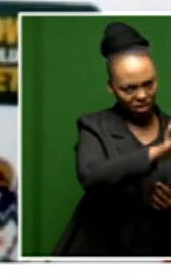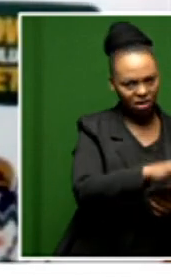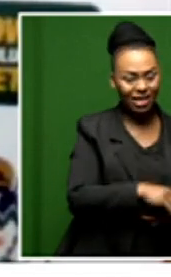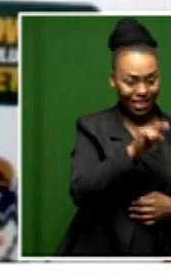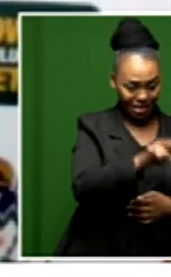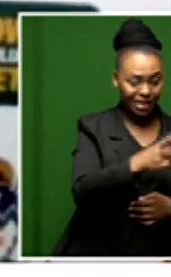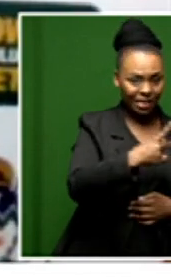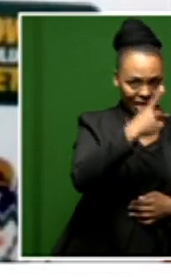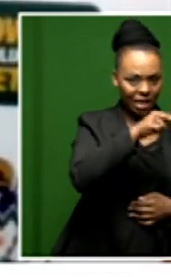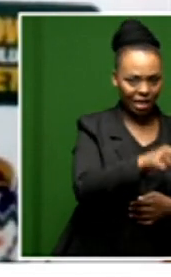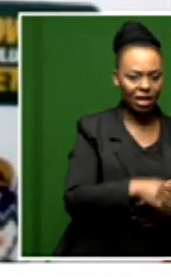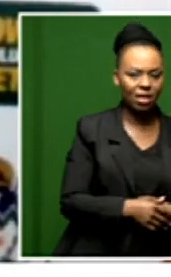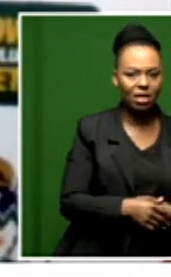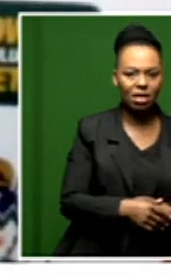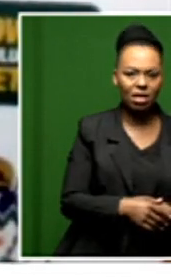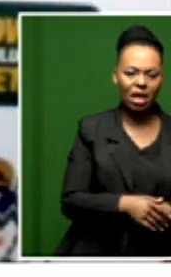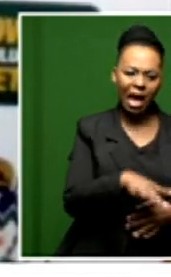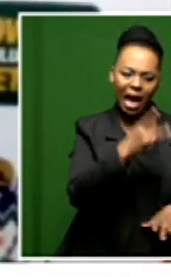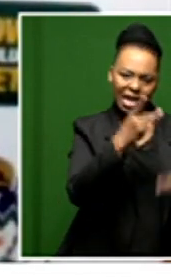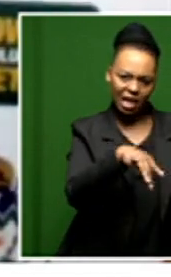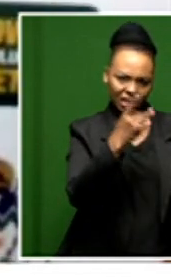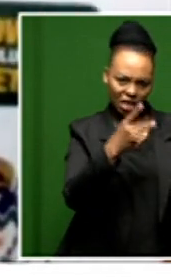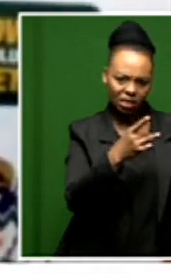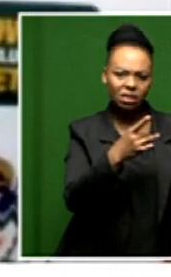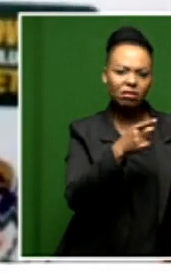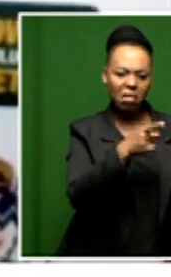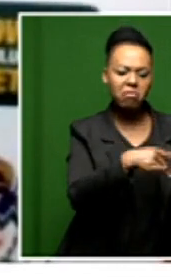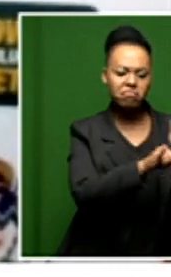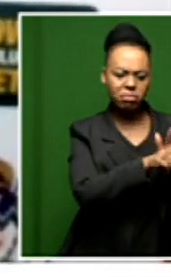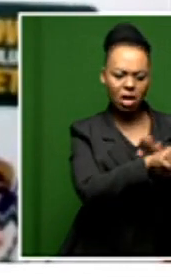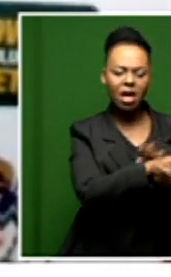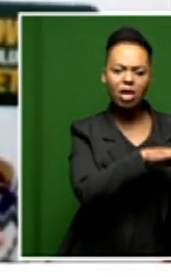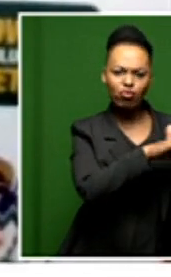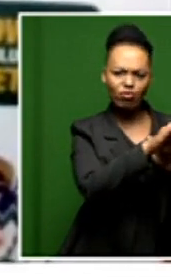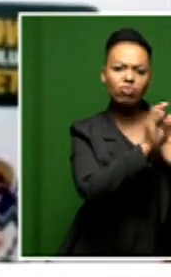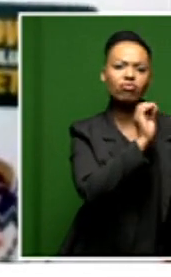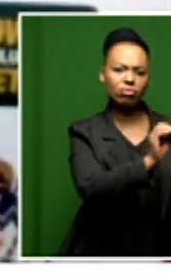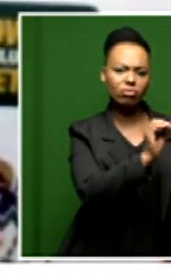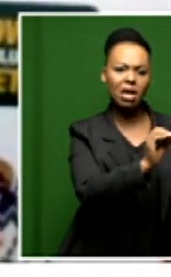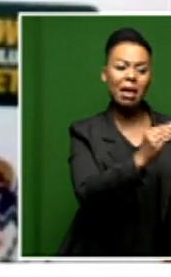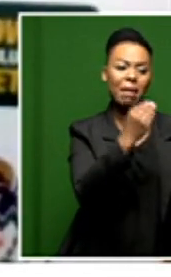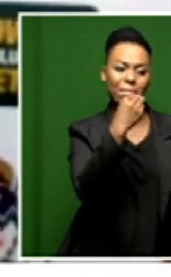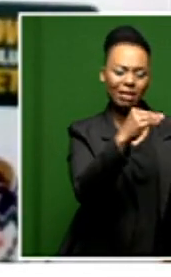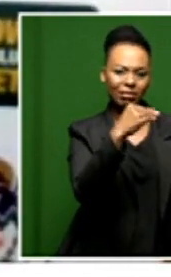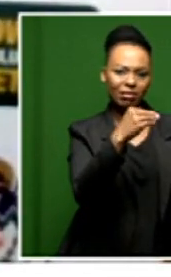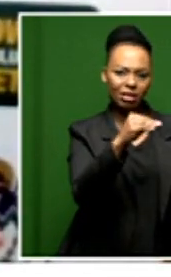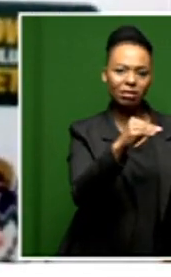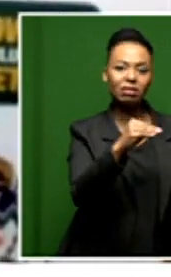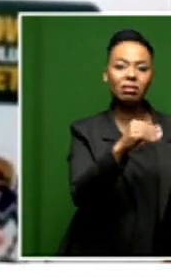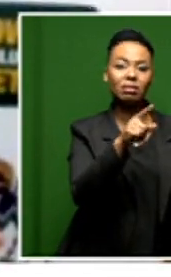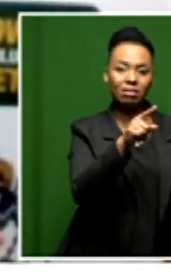analysis shows that there is an improvement. There is an improvement in terms of businesses that are